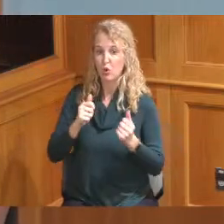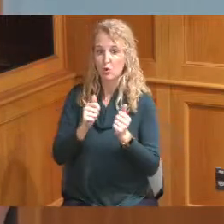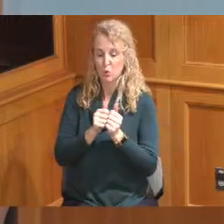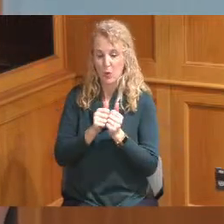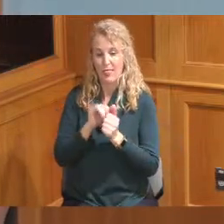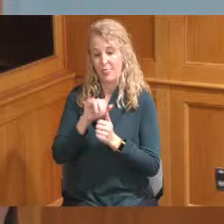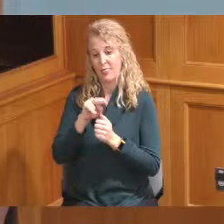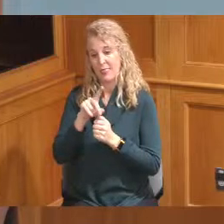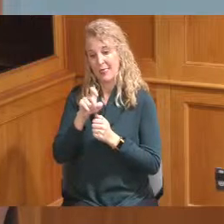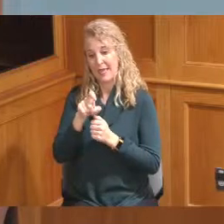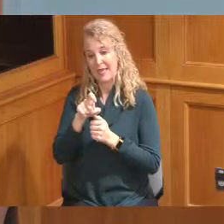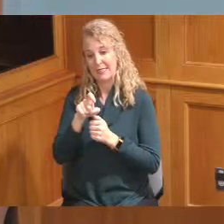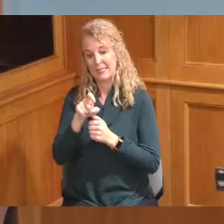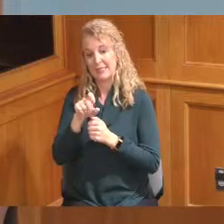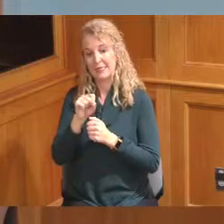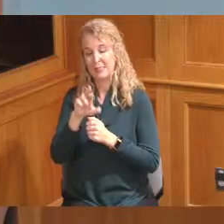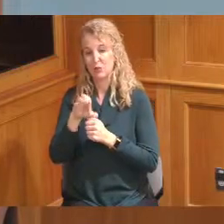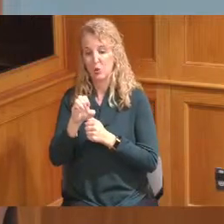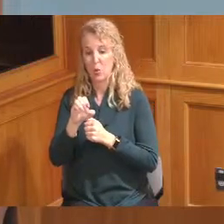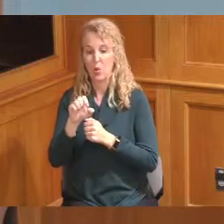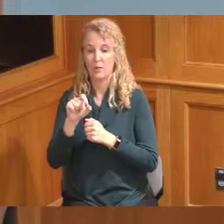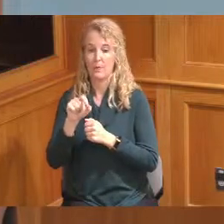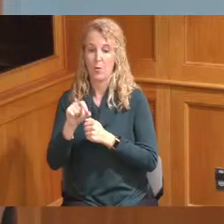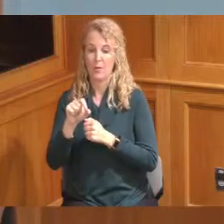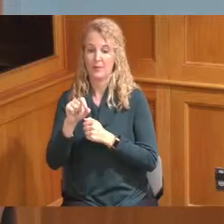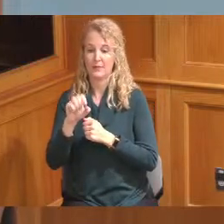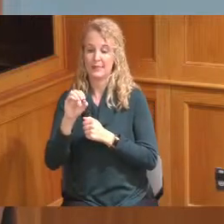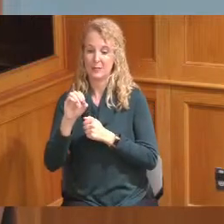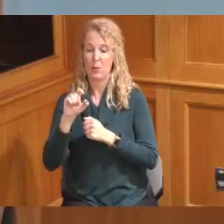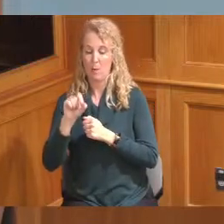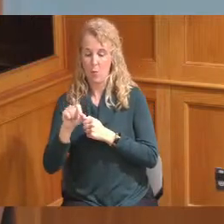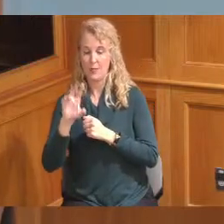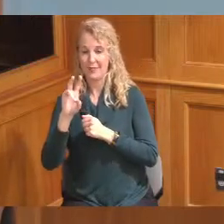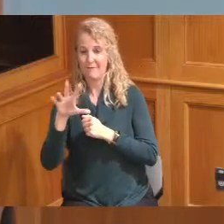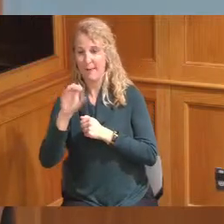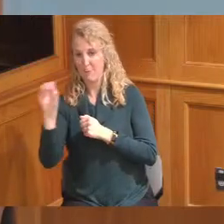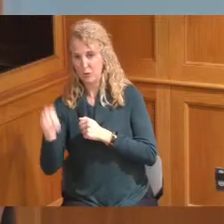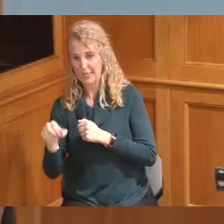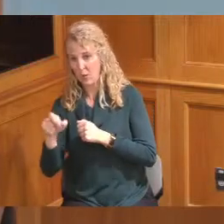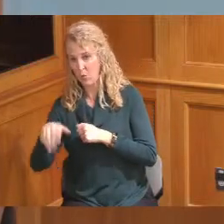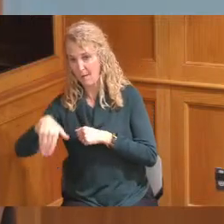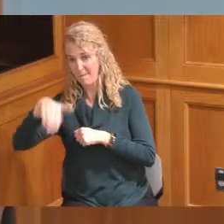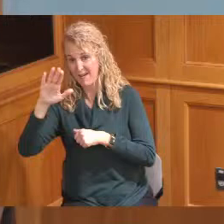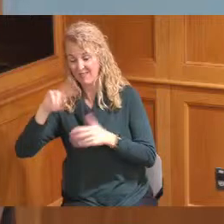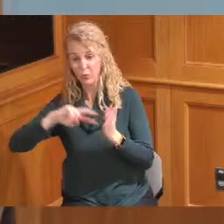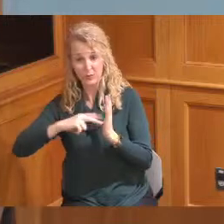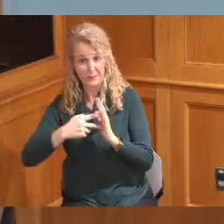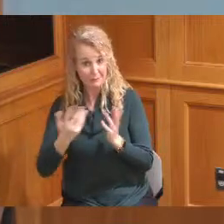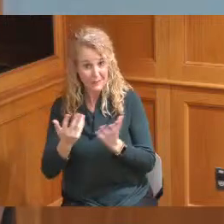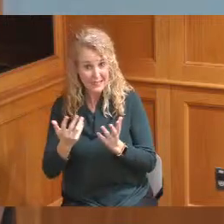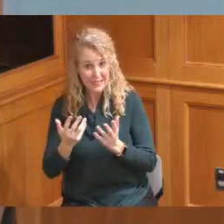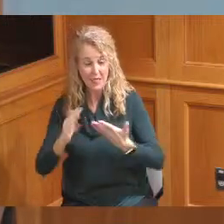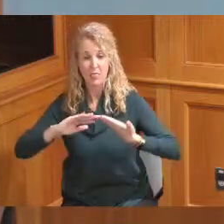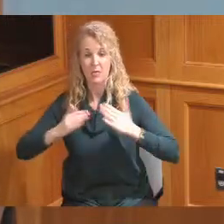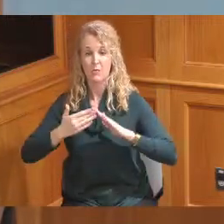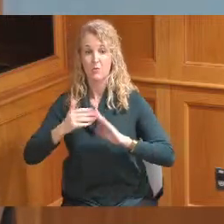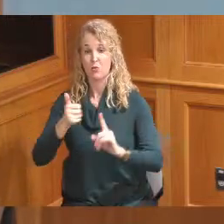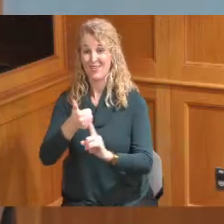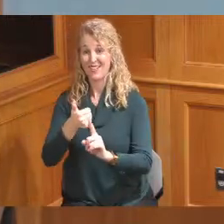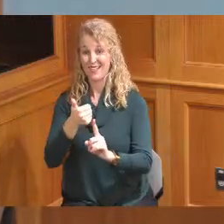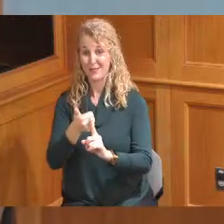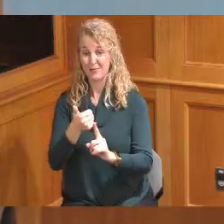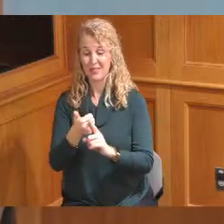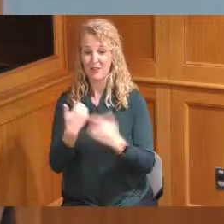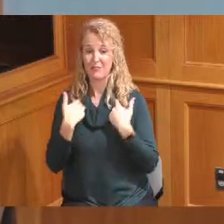of 0.75% or higher. This, in other words, means communities with pockets